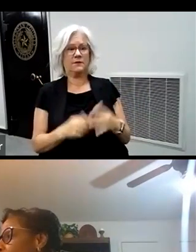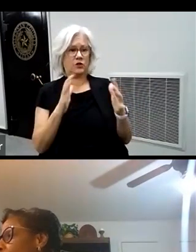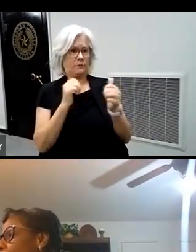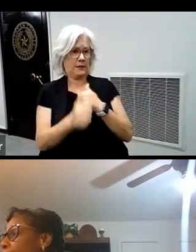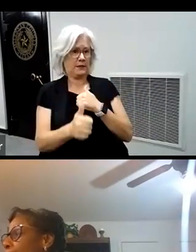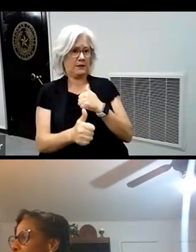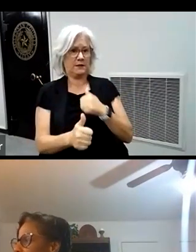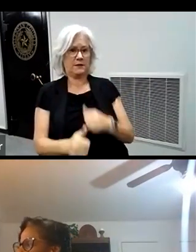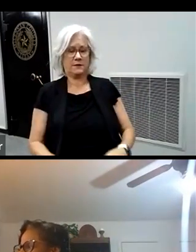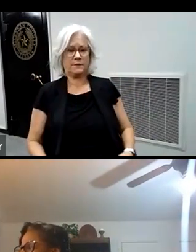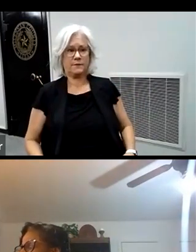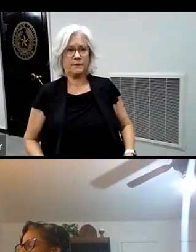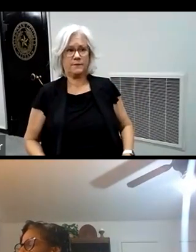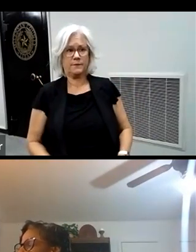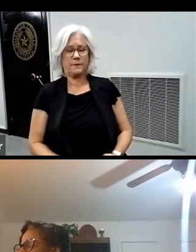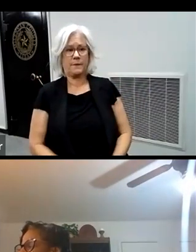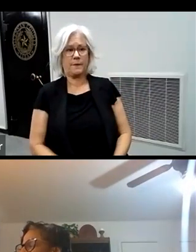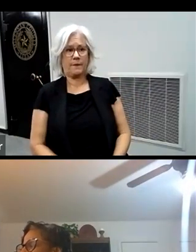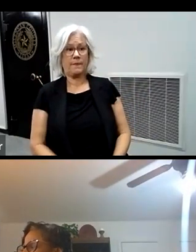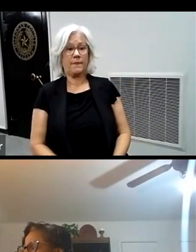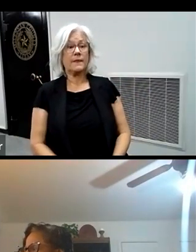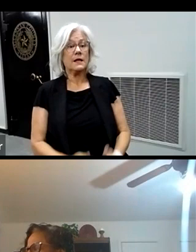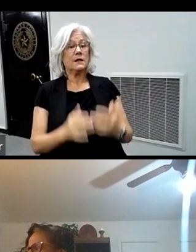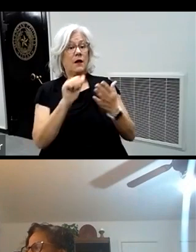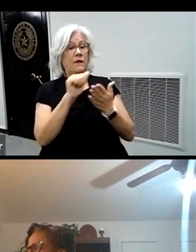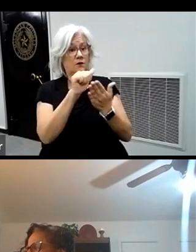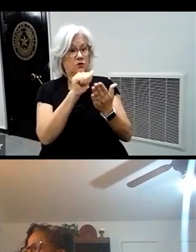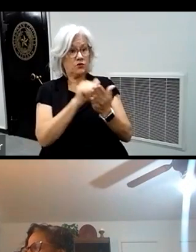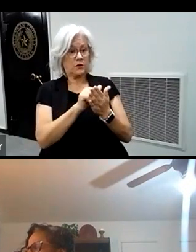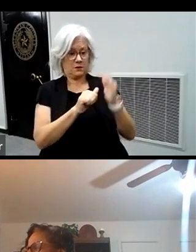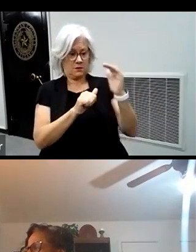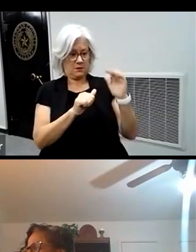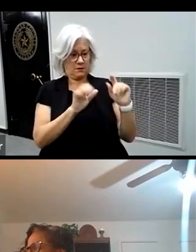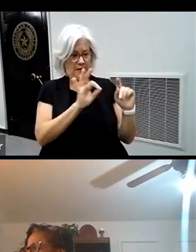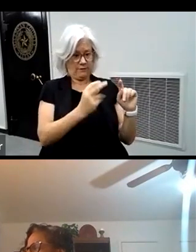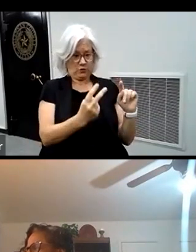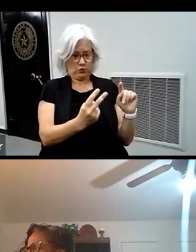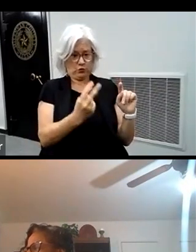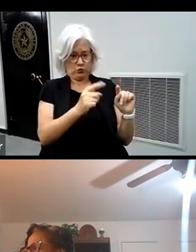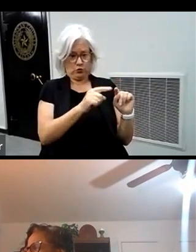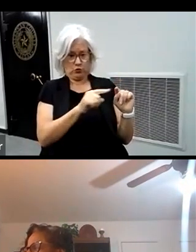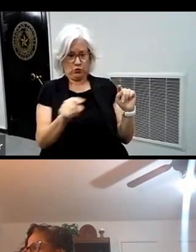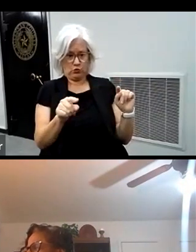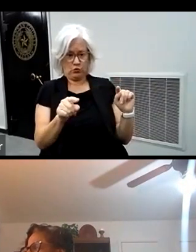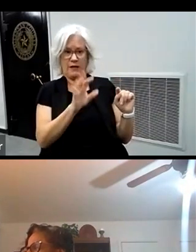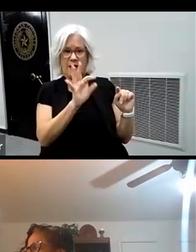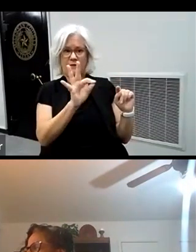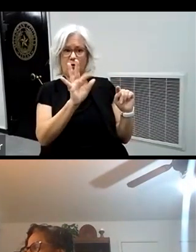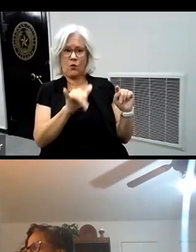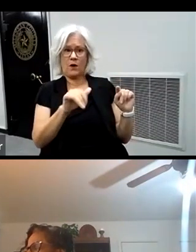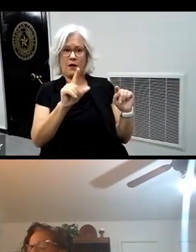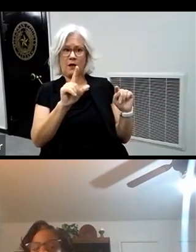Pass. Going to item F2 regarding the FY21 budget.